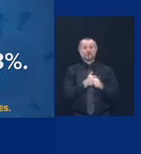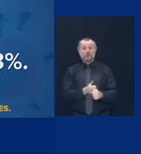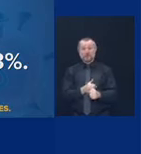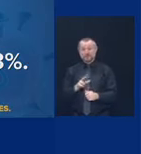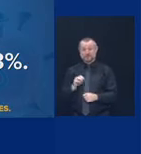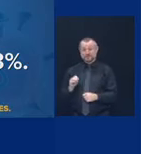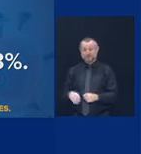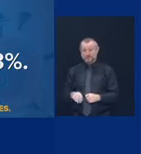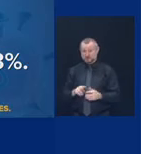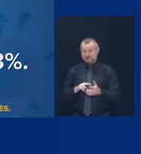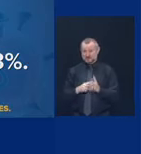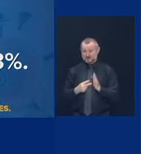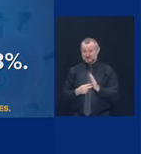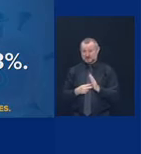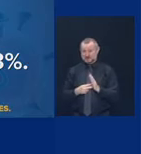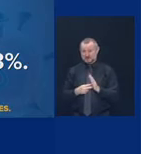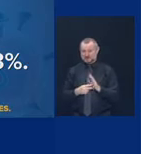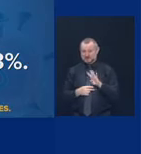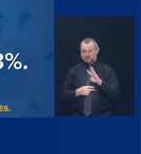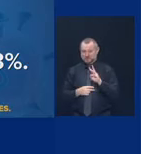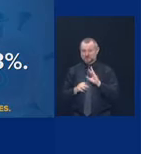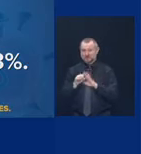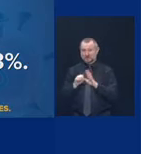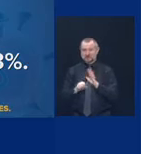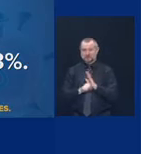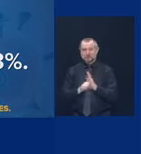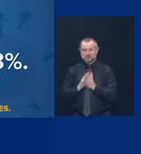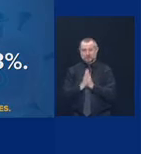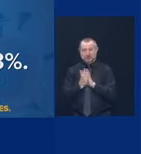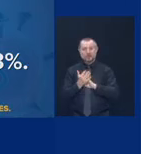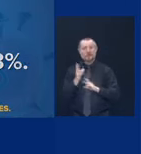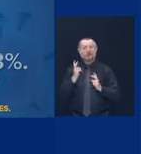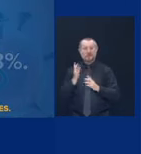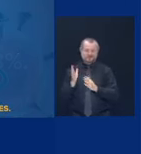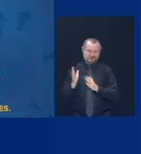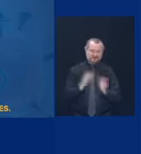46 states would be a zone. Isn't that amazing?